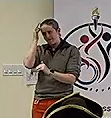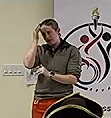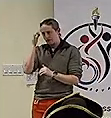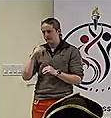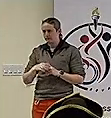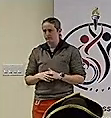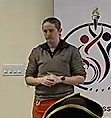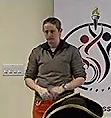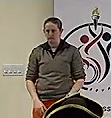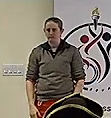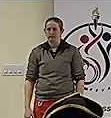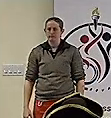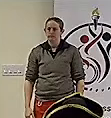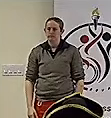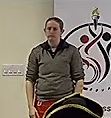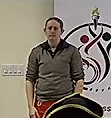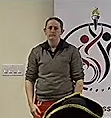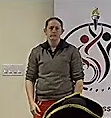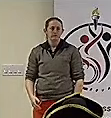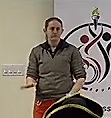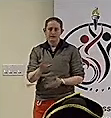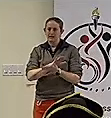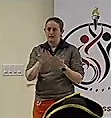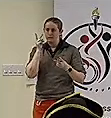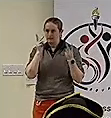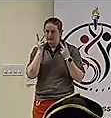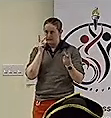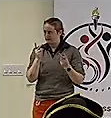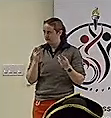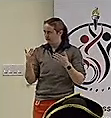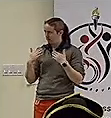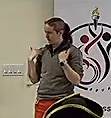Hebb family, nice to see you all. Minister,